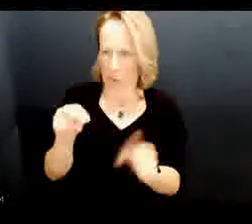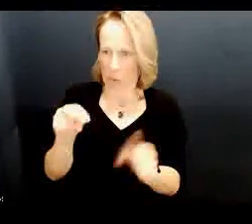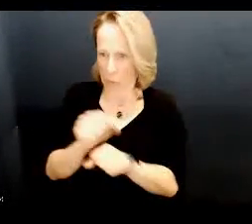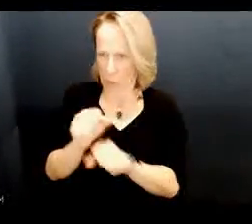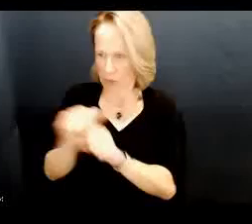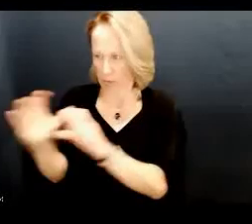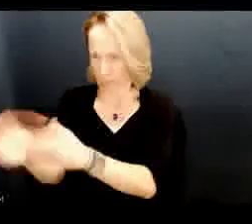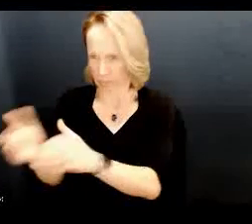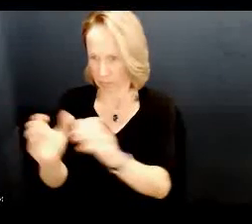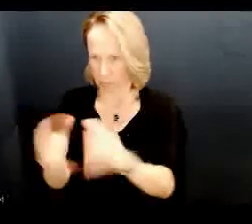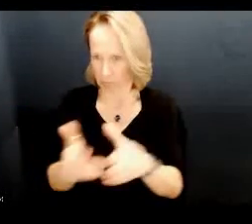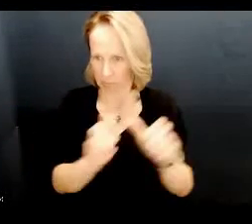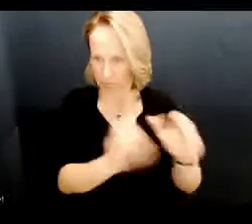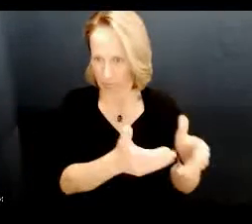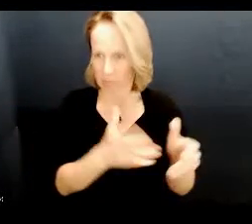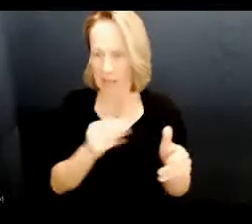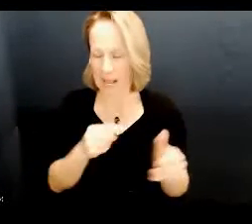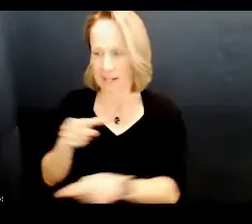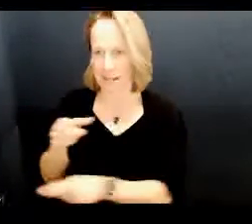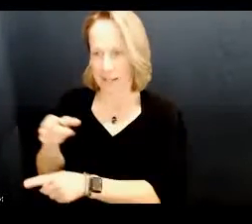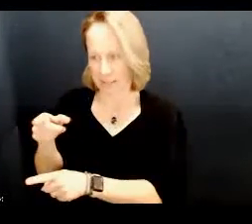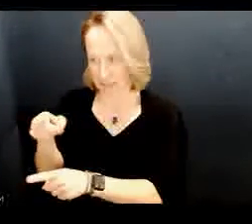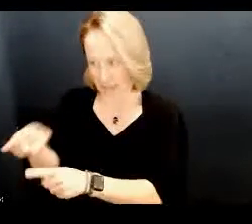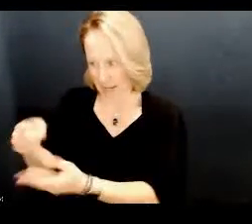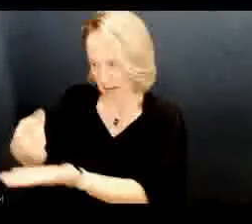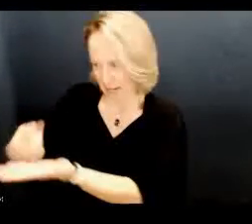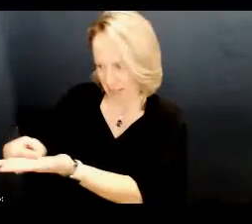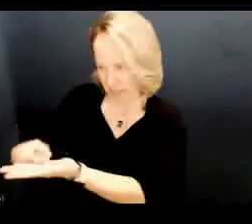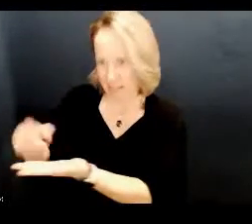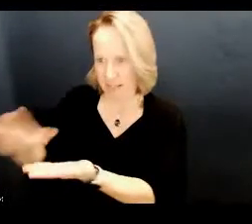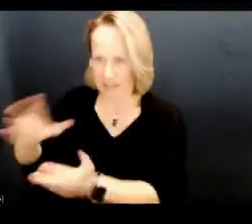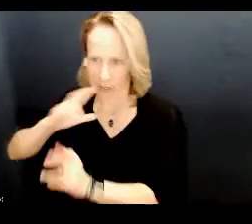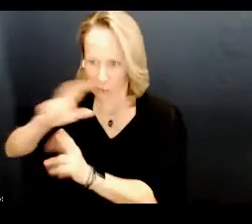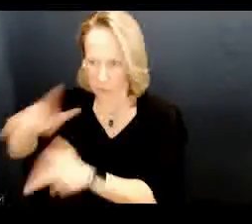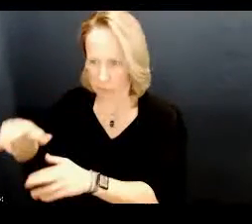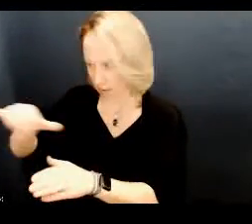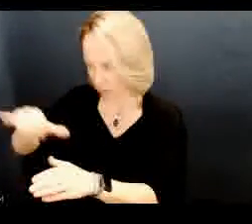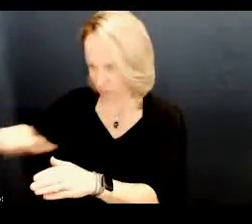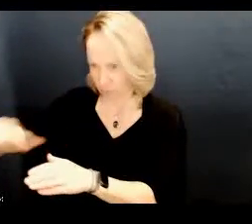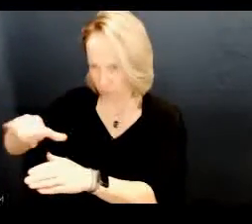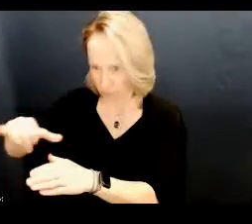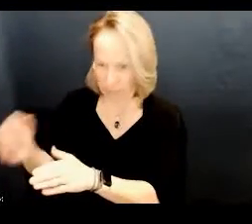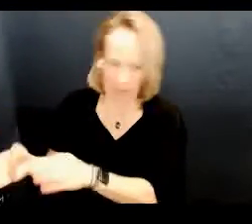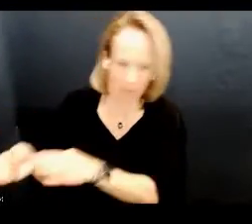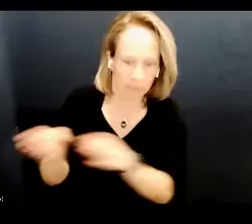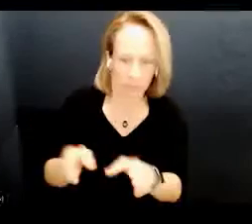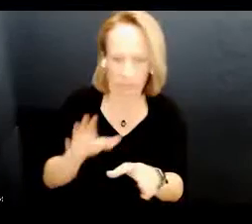what the response, what kind of that uniform response is going to look like for their